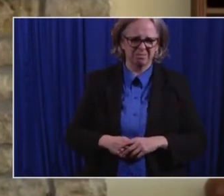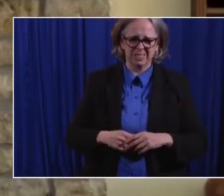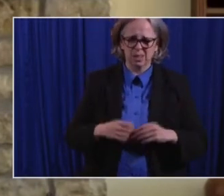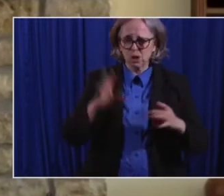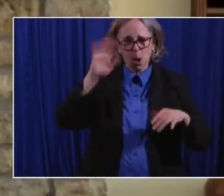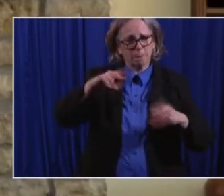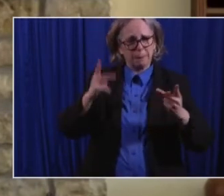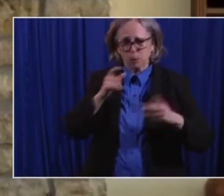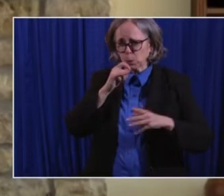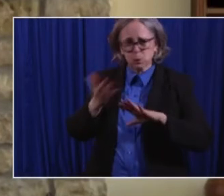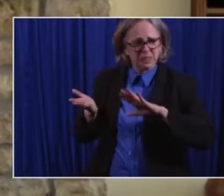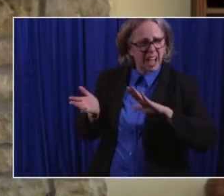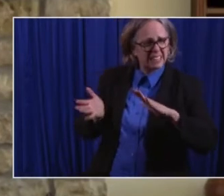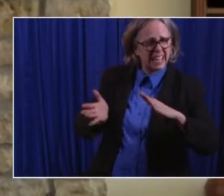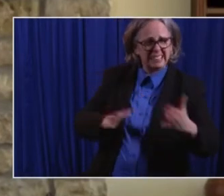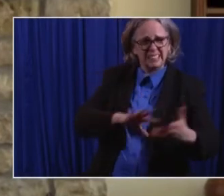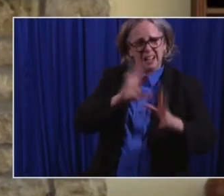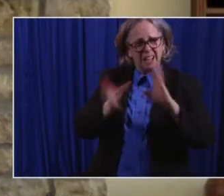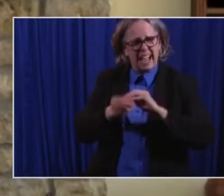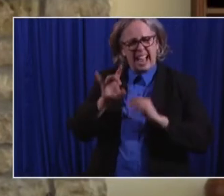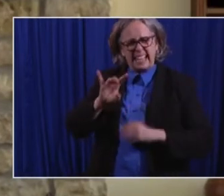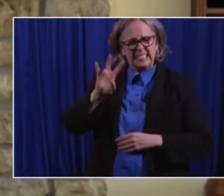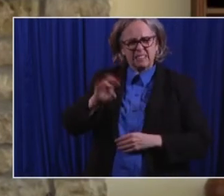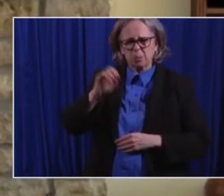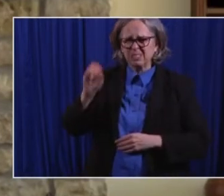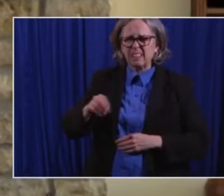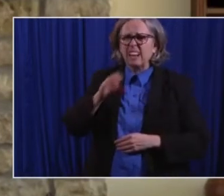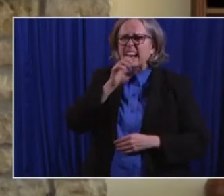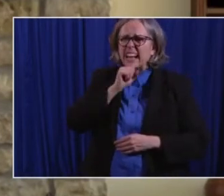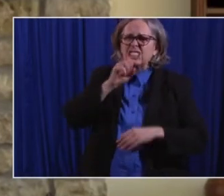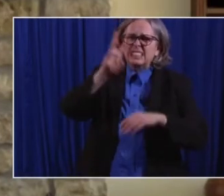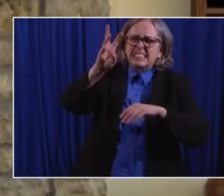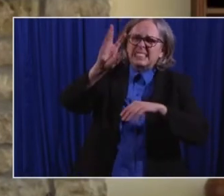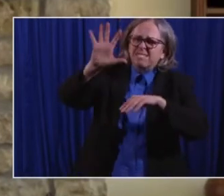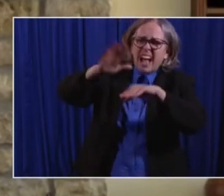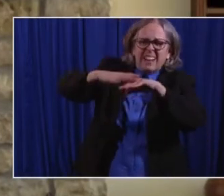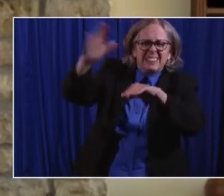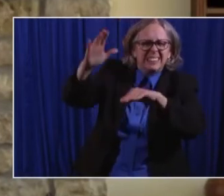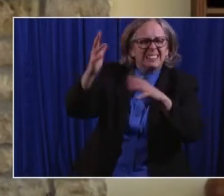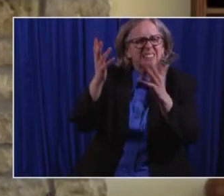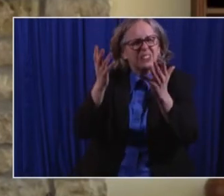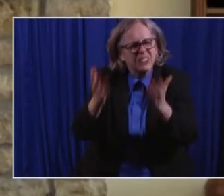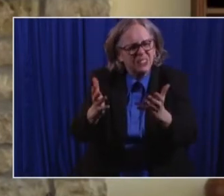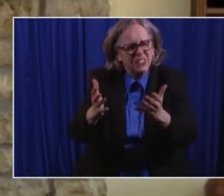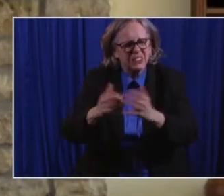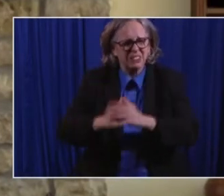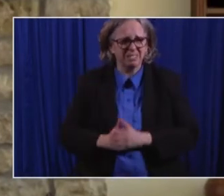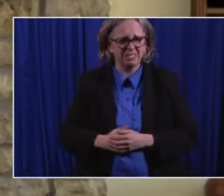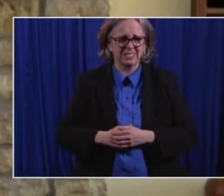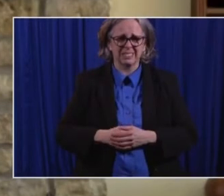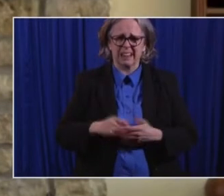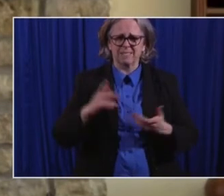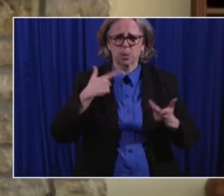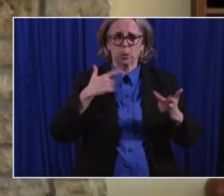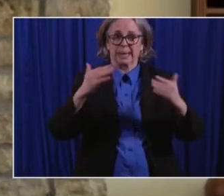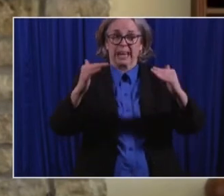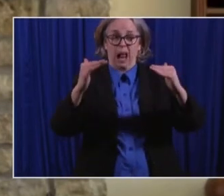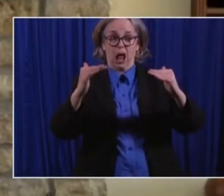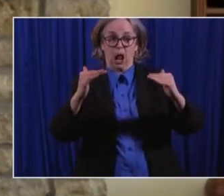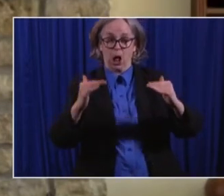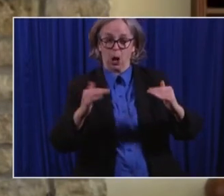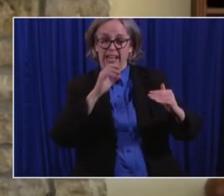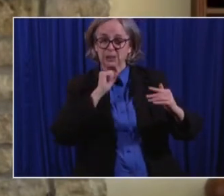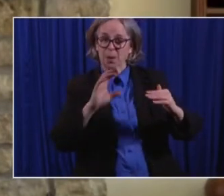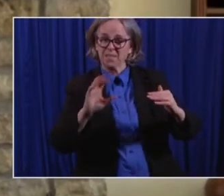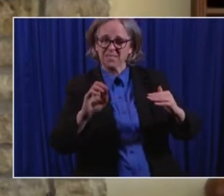people 65 years of age and older. If we go down to 50, you're dealing with about 97% of the deaths. So it is the